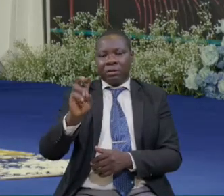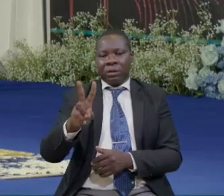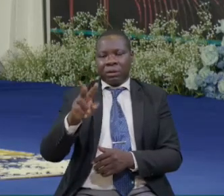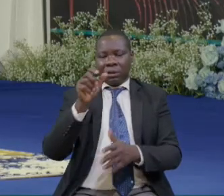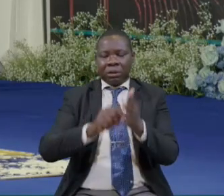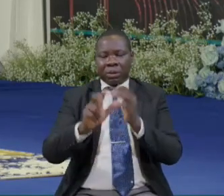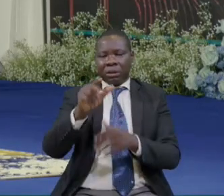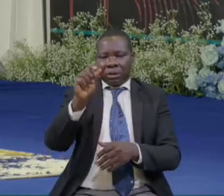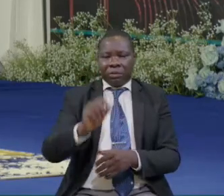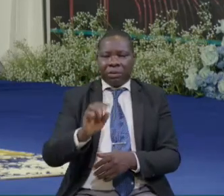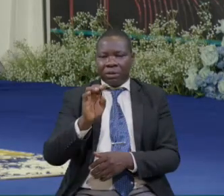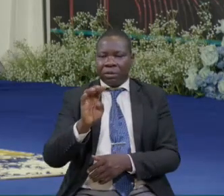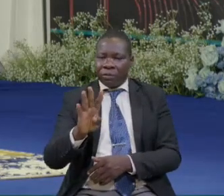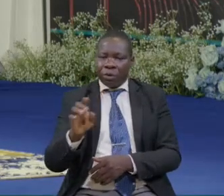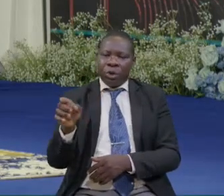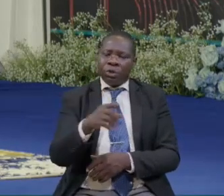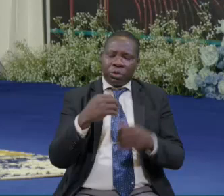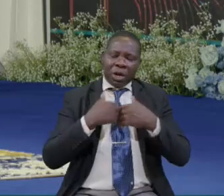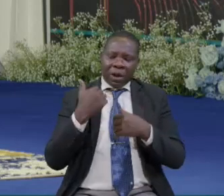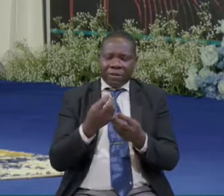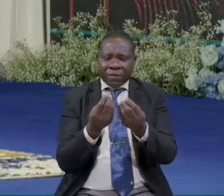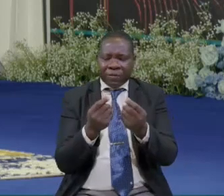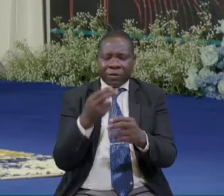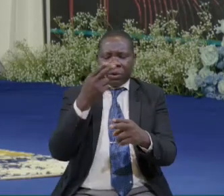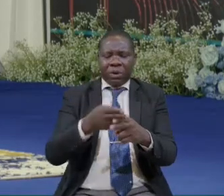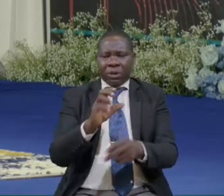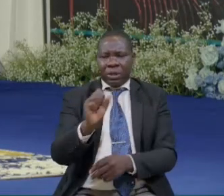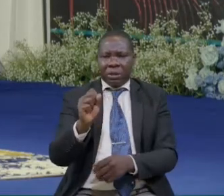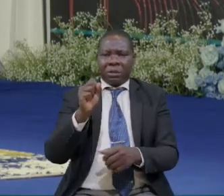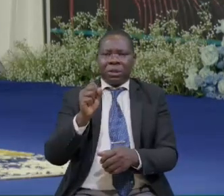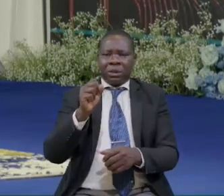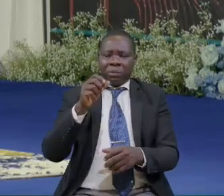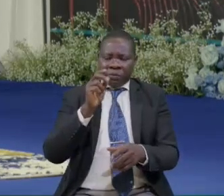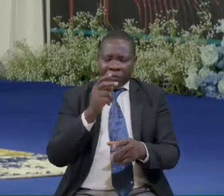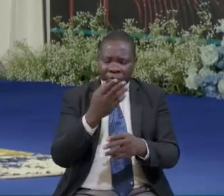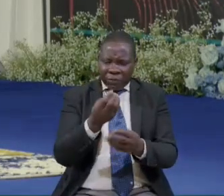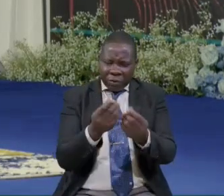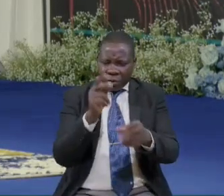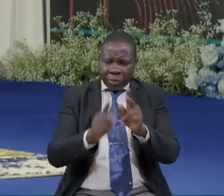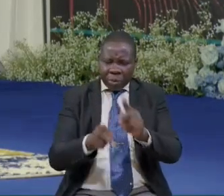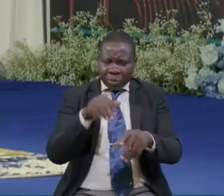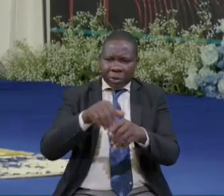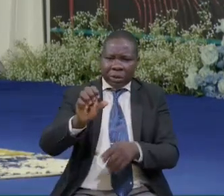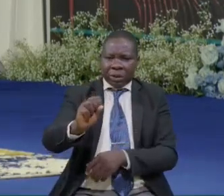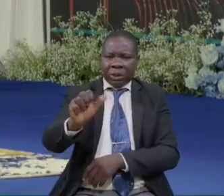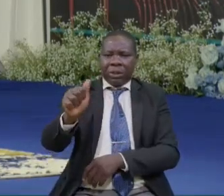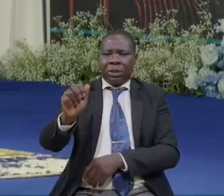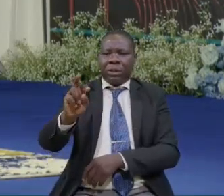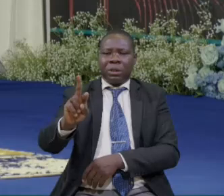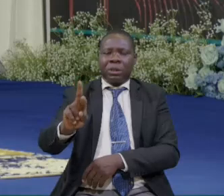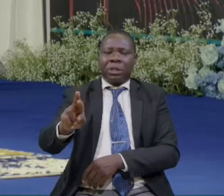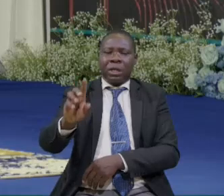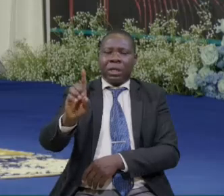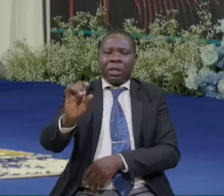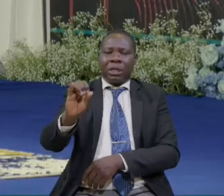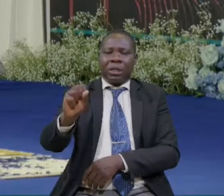a few names, even in Sardis, which have not defiled their